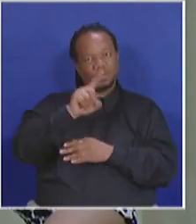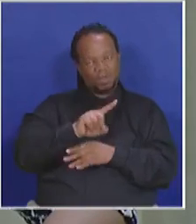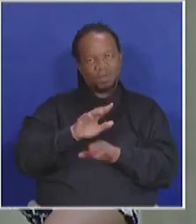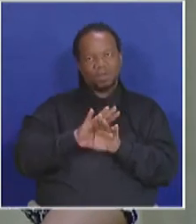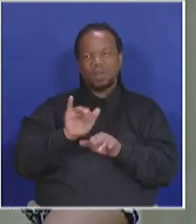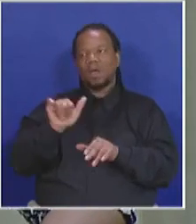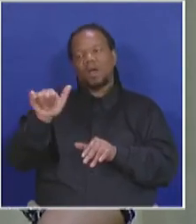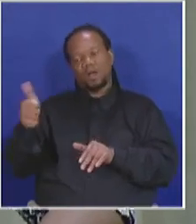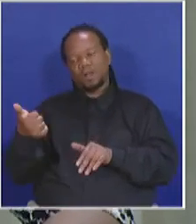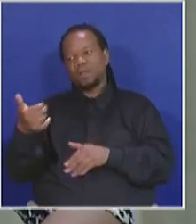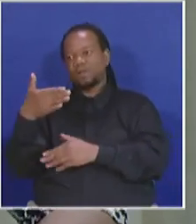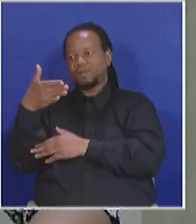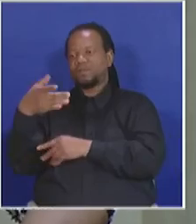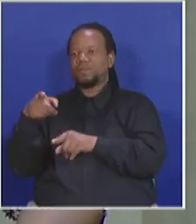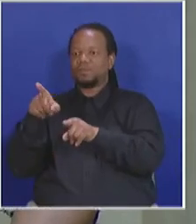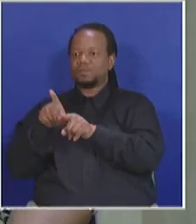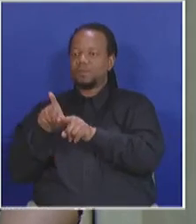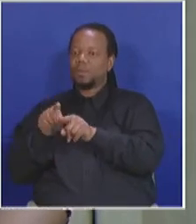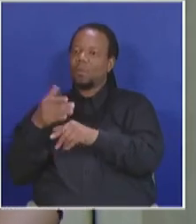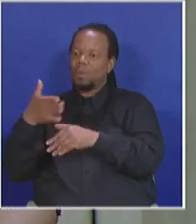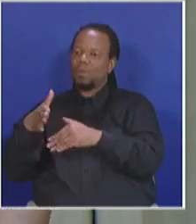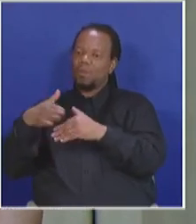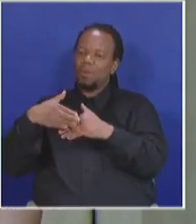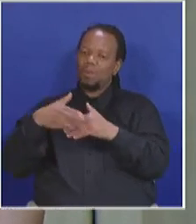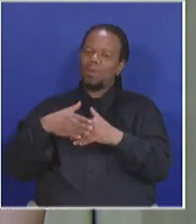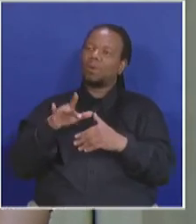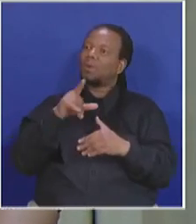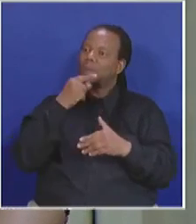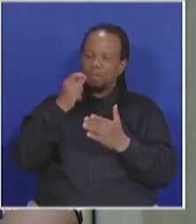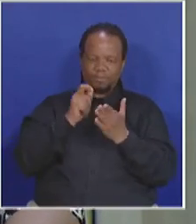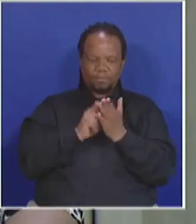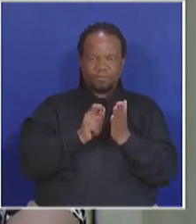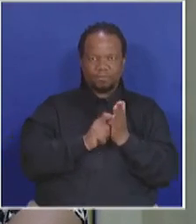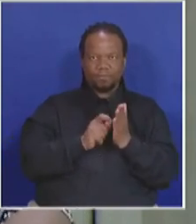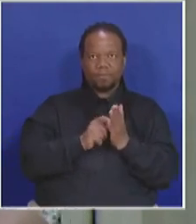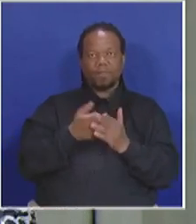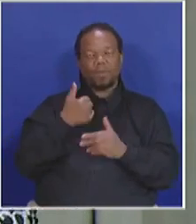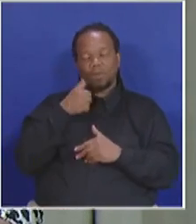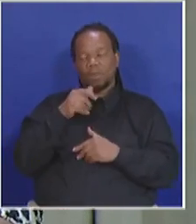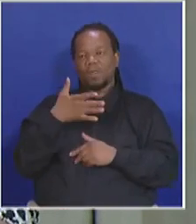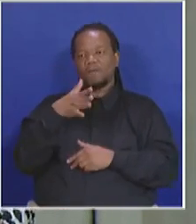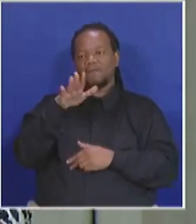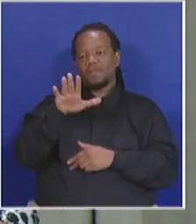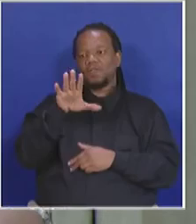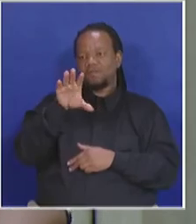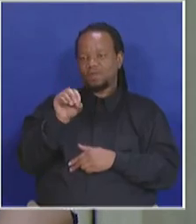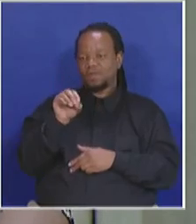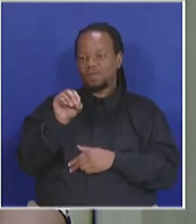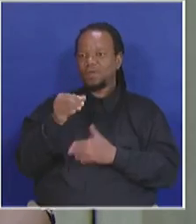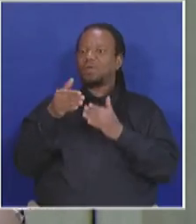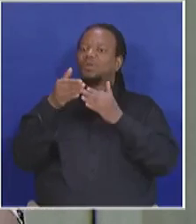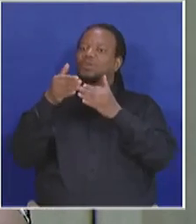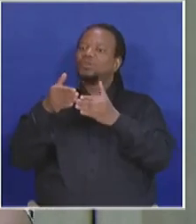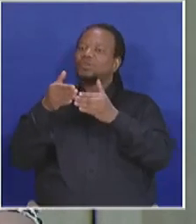of this end of this year. And we will celebrate when we have about 50 of those ships that are flying the South Africa's